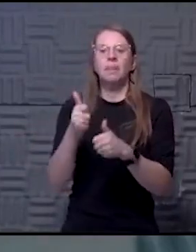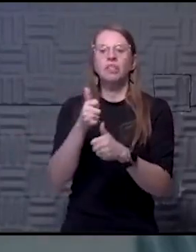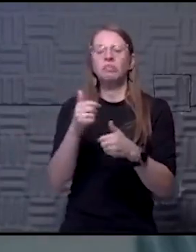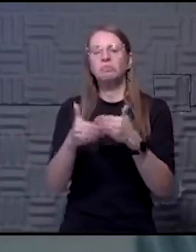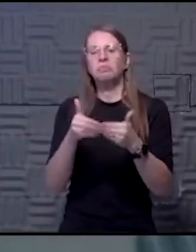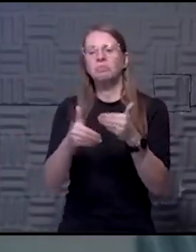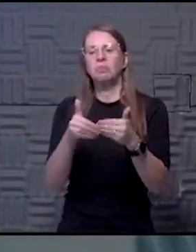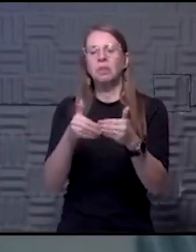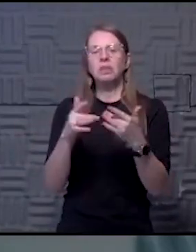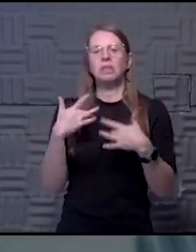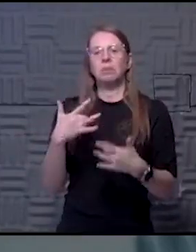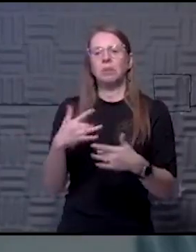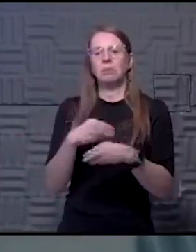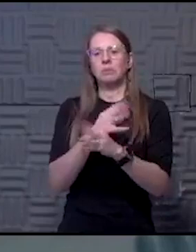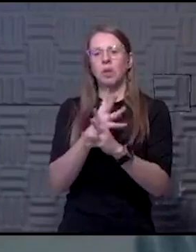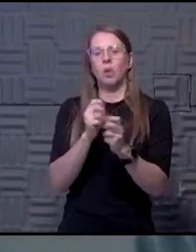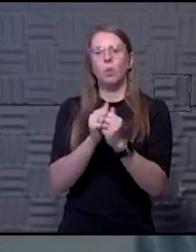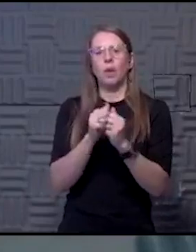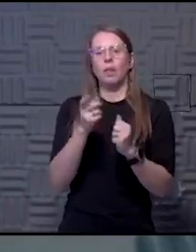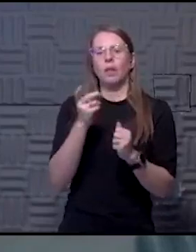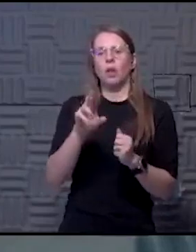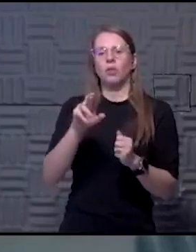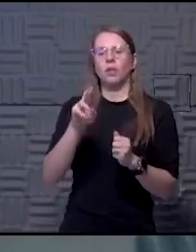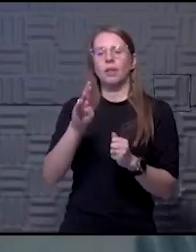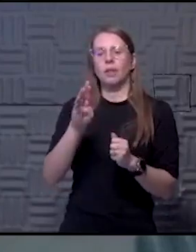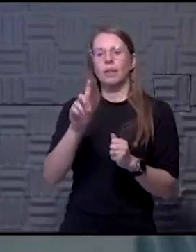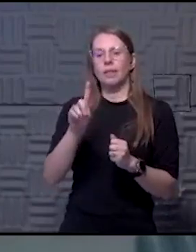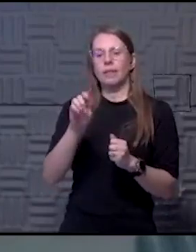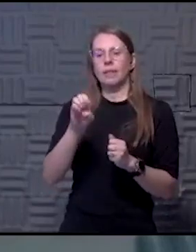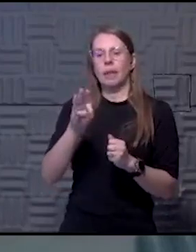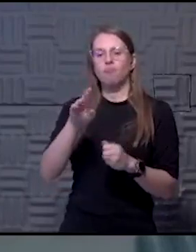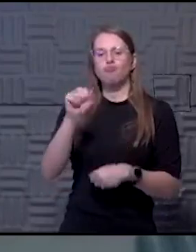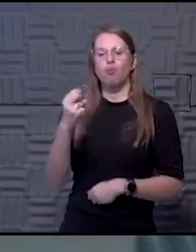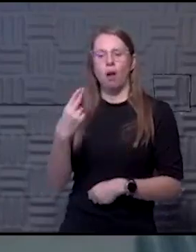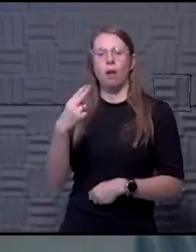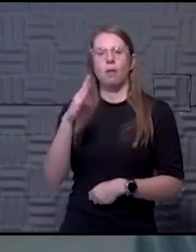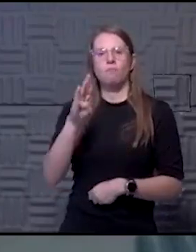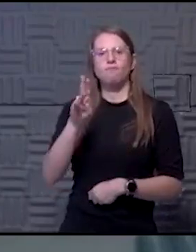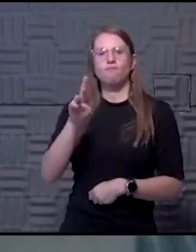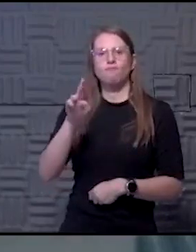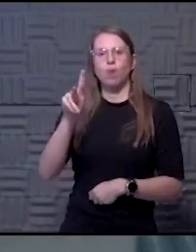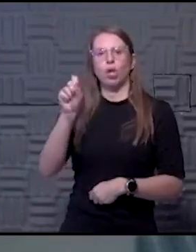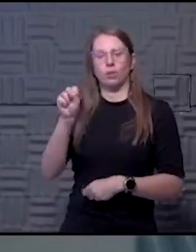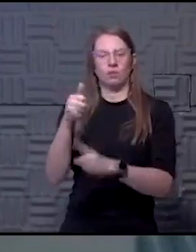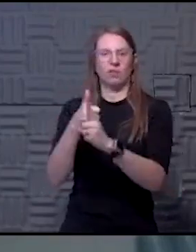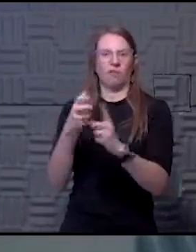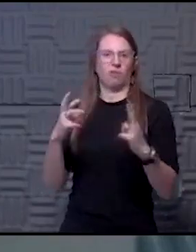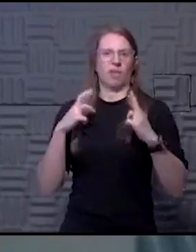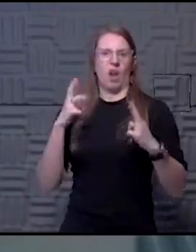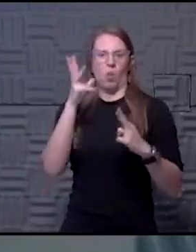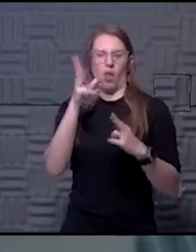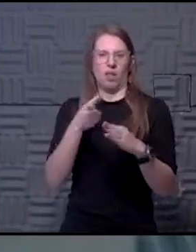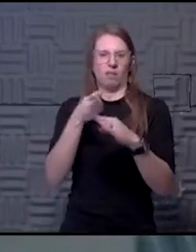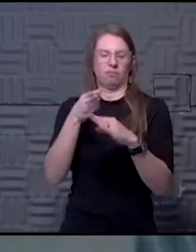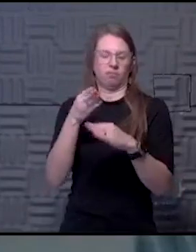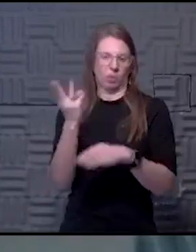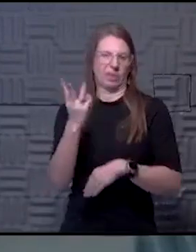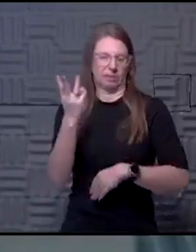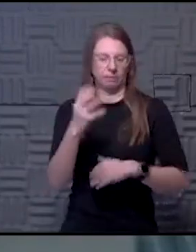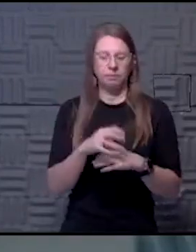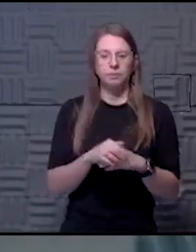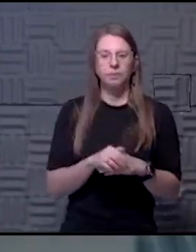a call with Dr. Deborah Birx, who I understand is planning to retire at the end of this administration. And so we expect to have new